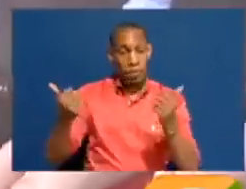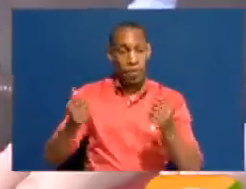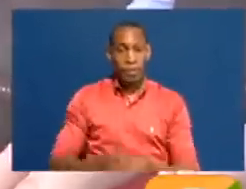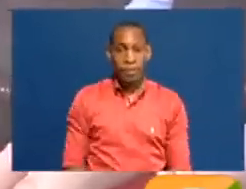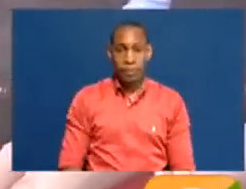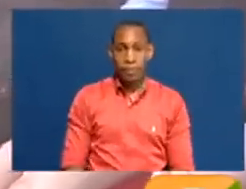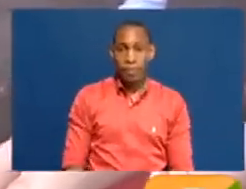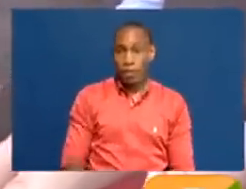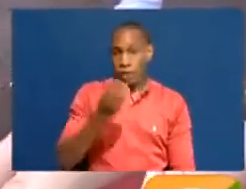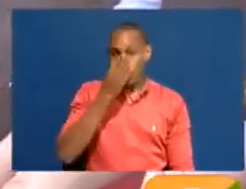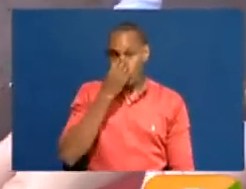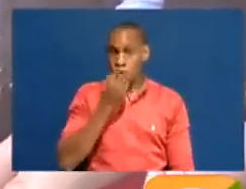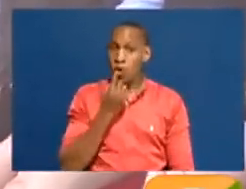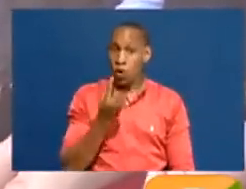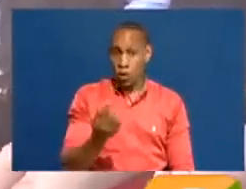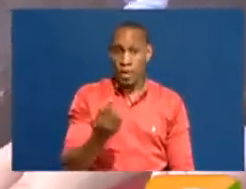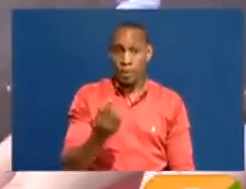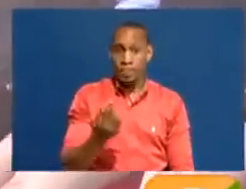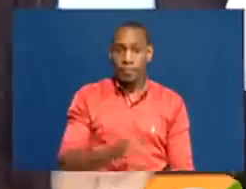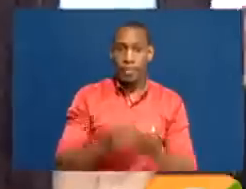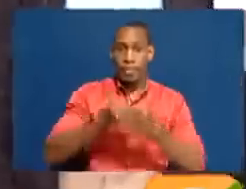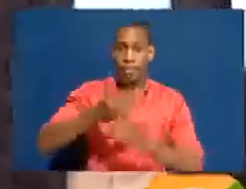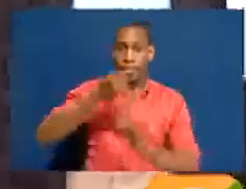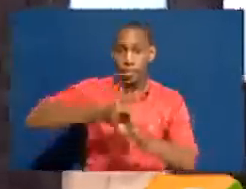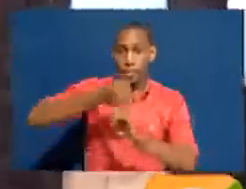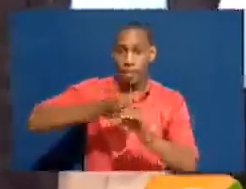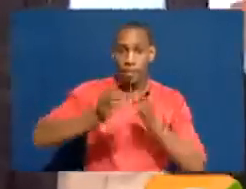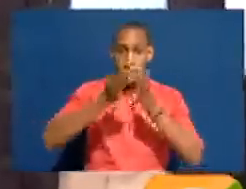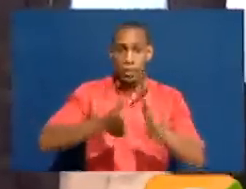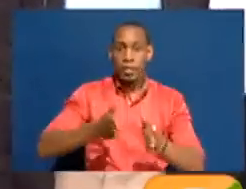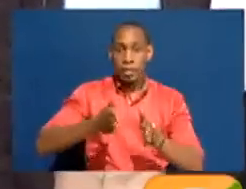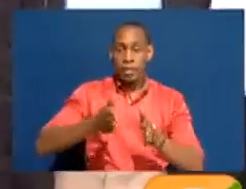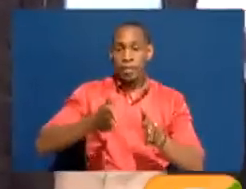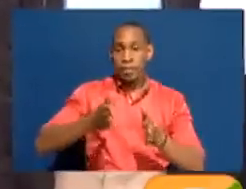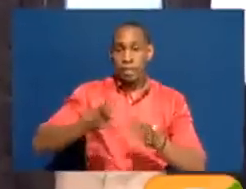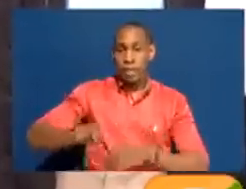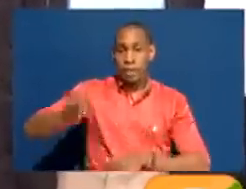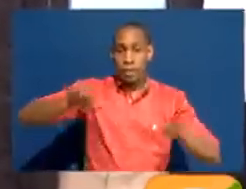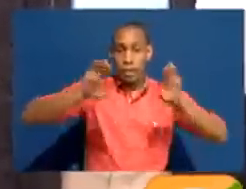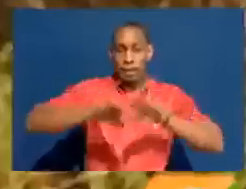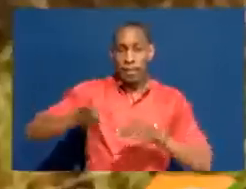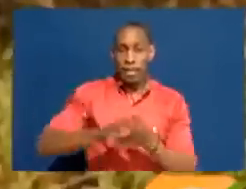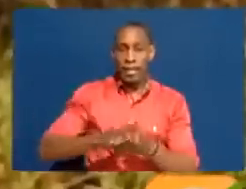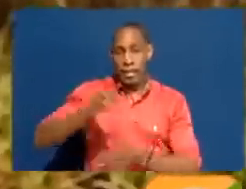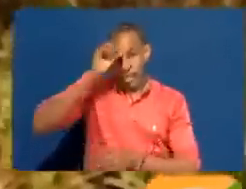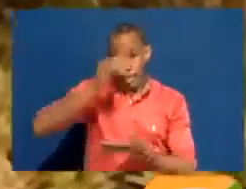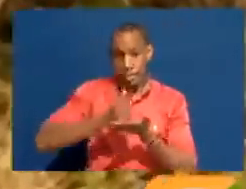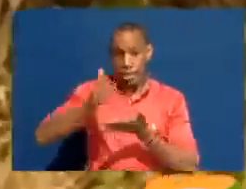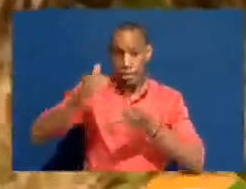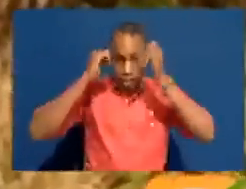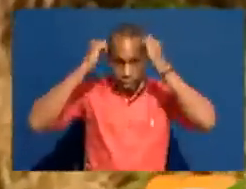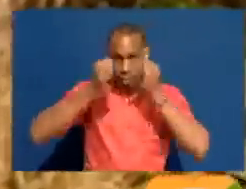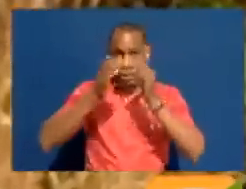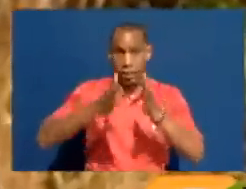The president's directive comes amid numerous calls from leaders in the Rift Valley region that the government should deploy military officers